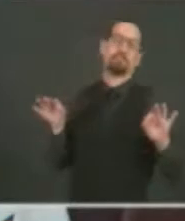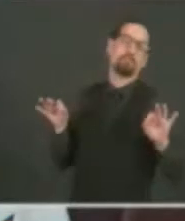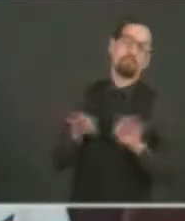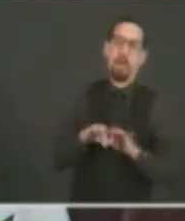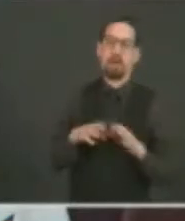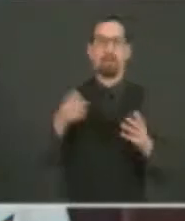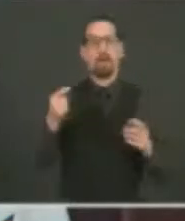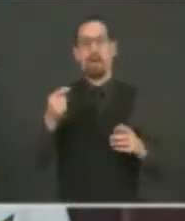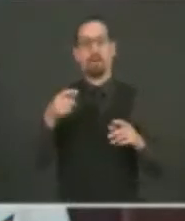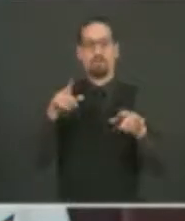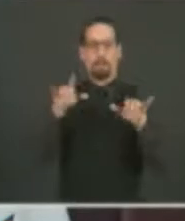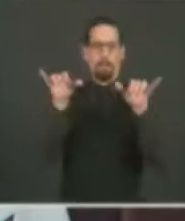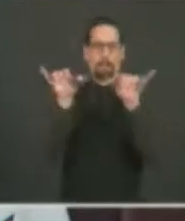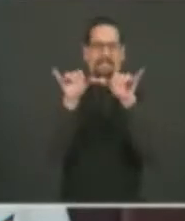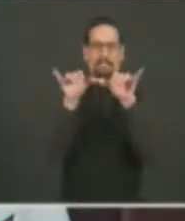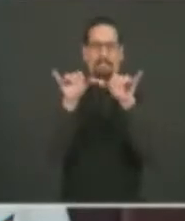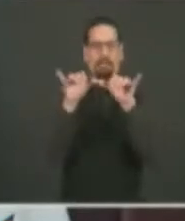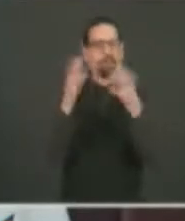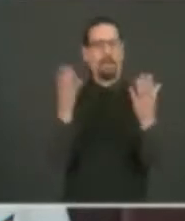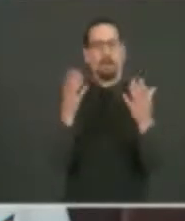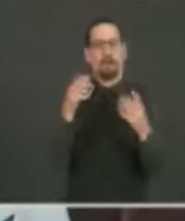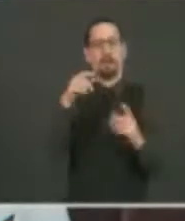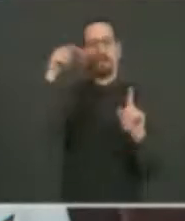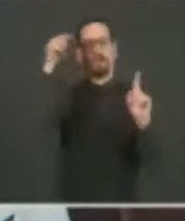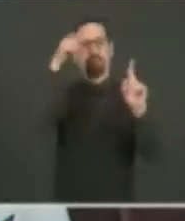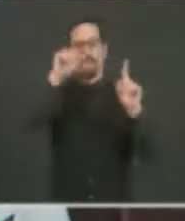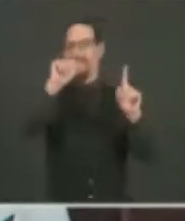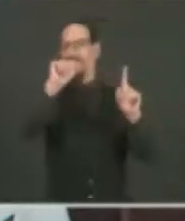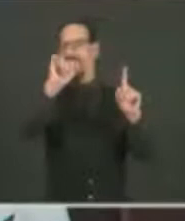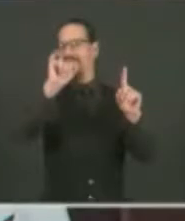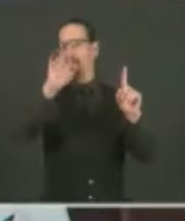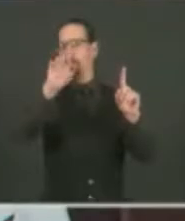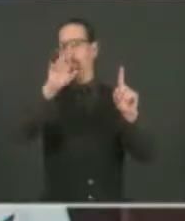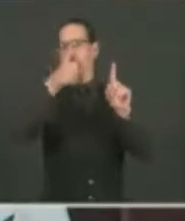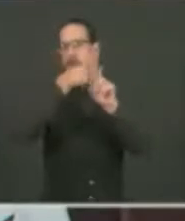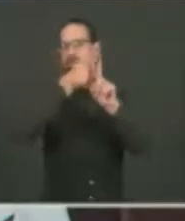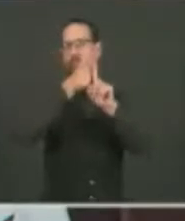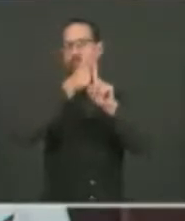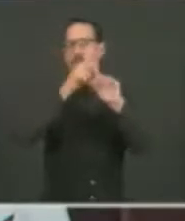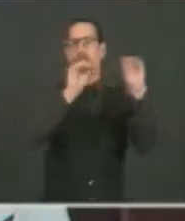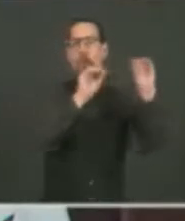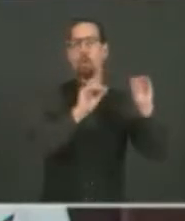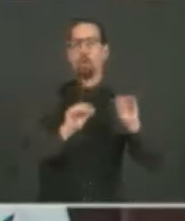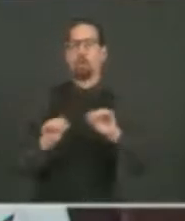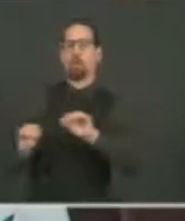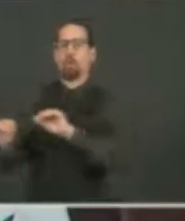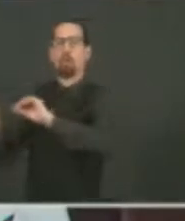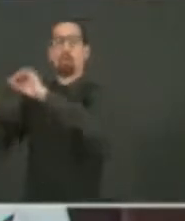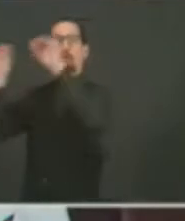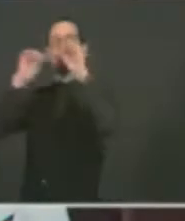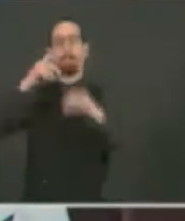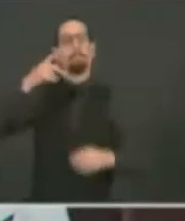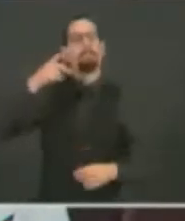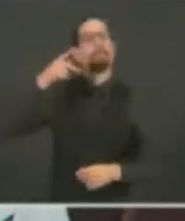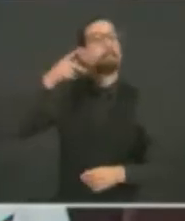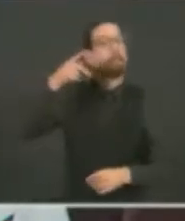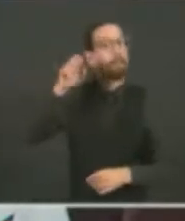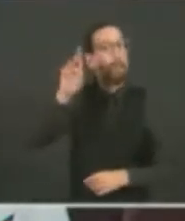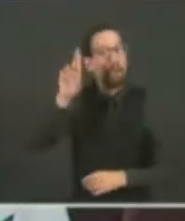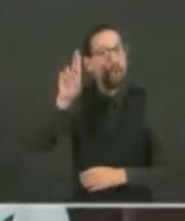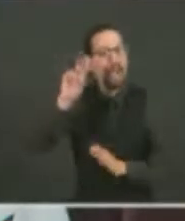circulating, how often the air is circulating in and out of a room. And